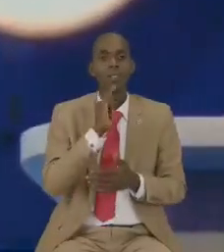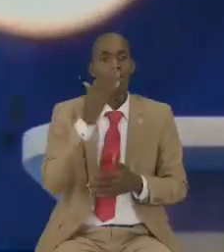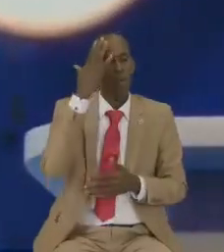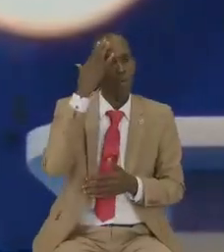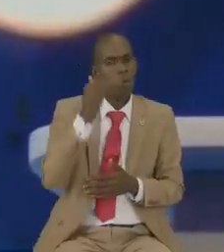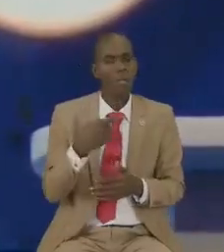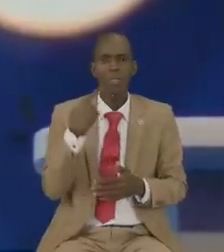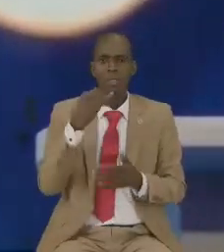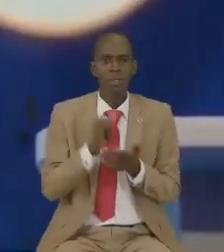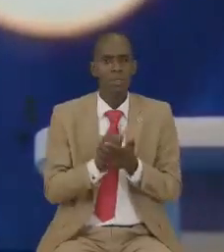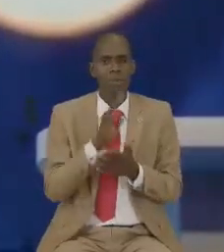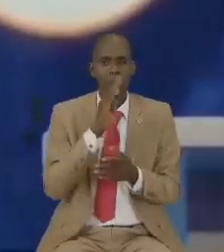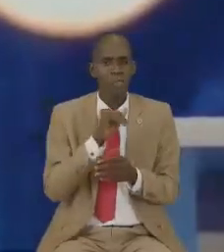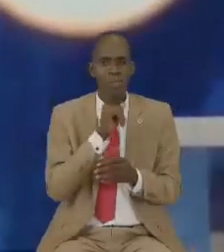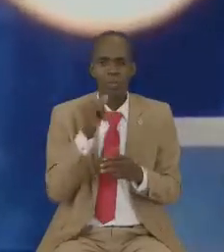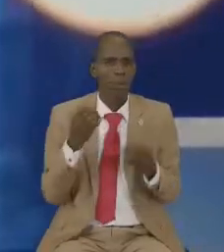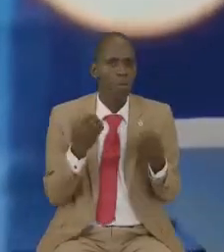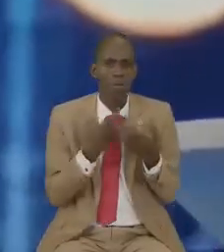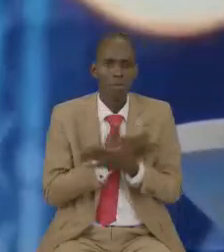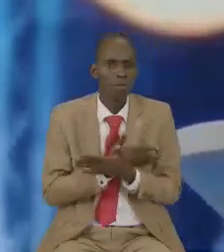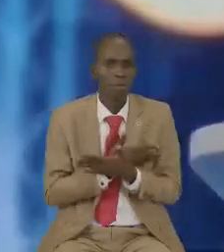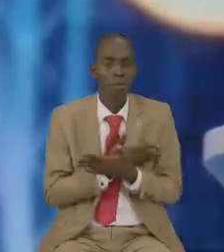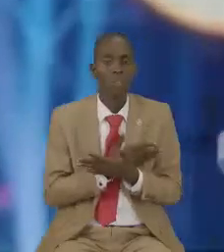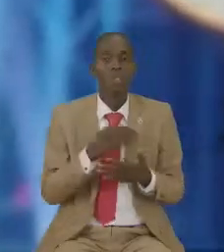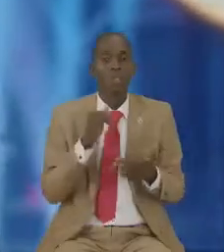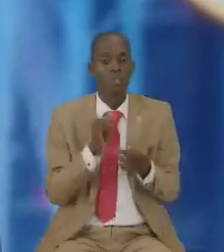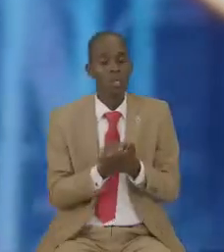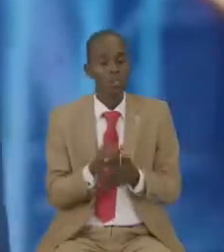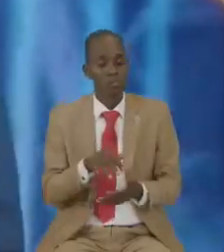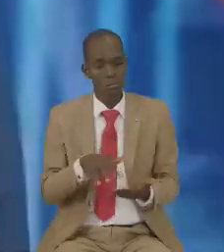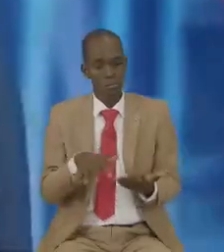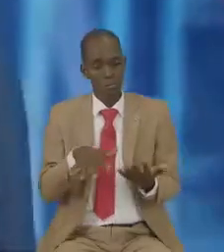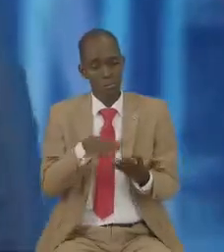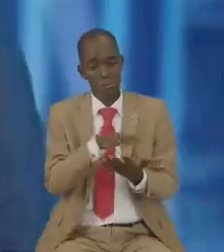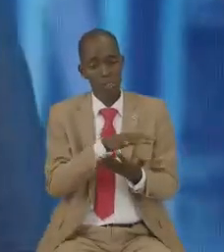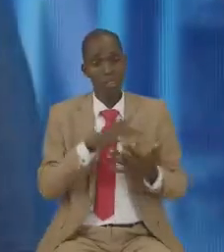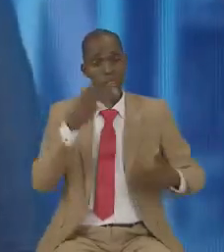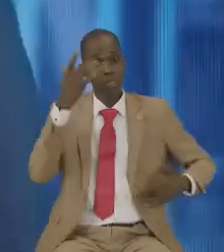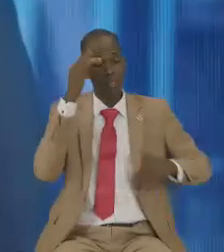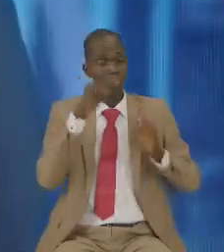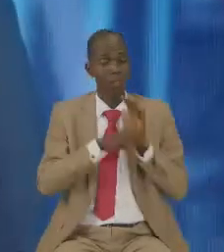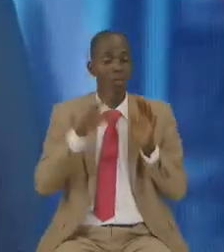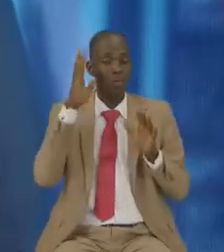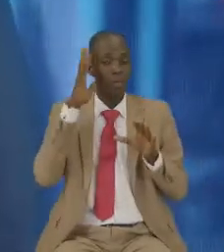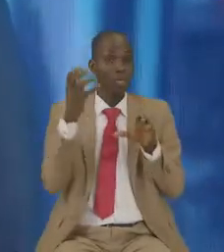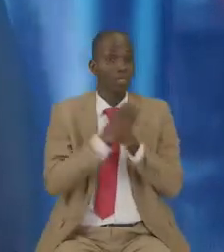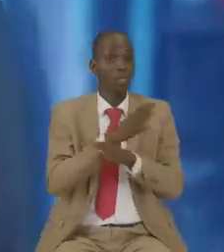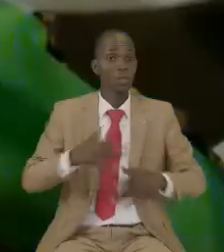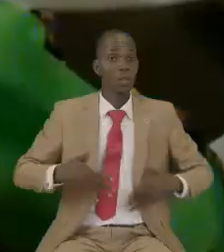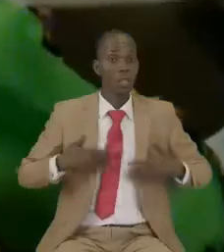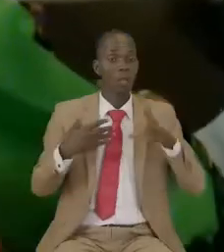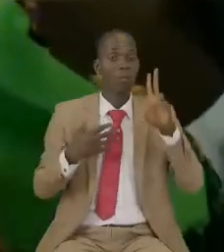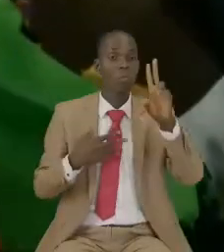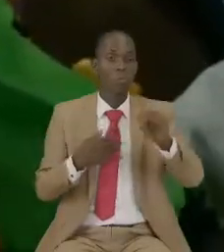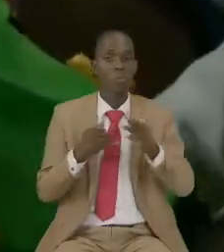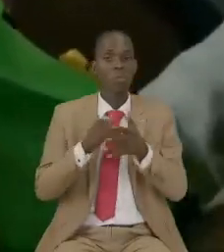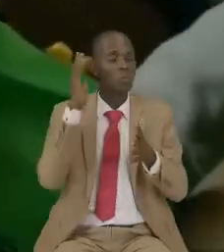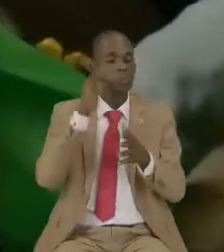not afraid. Be not afraid that this sickness will take your life. It will not take your life.